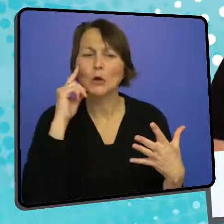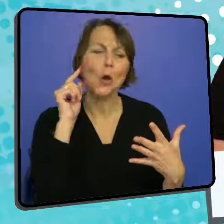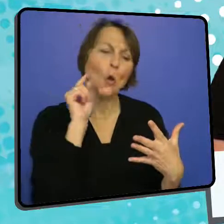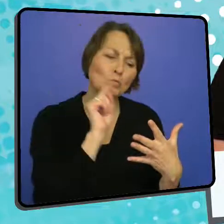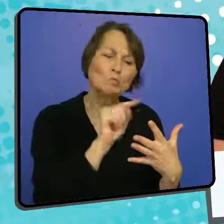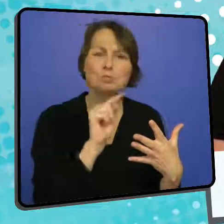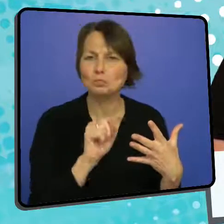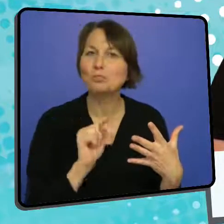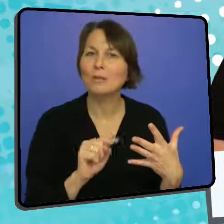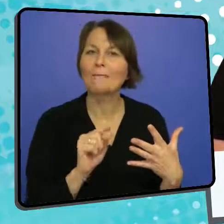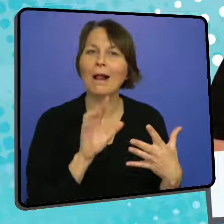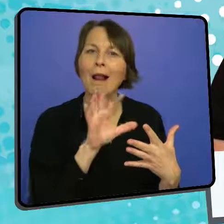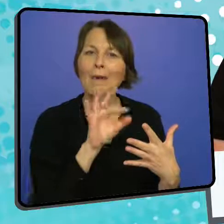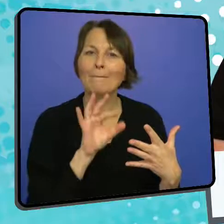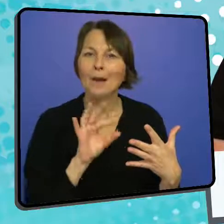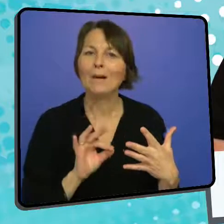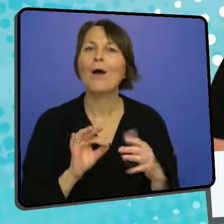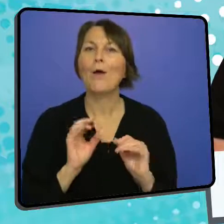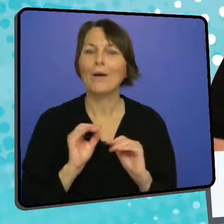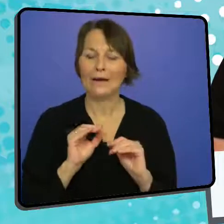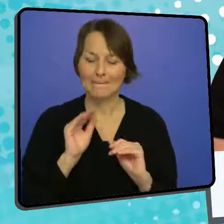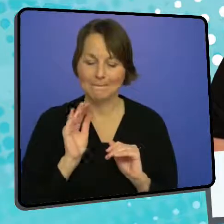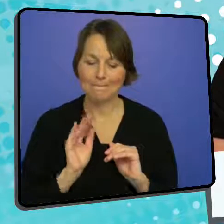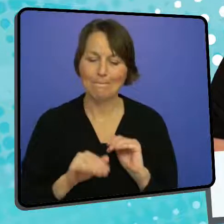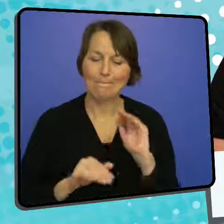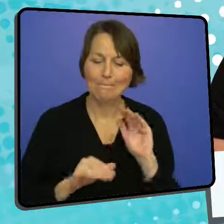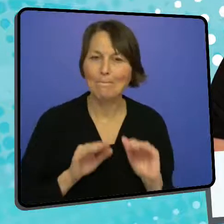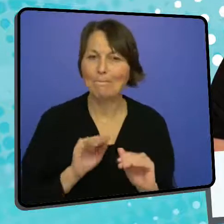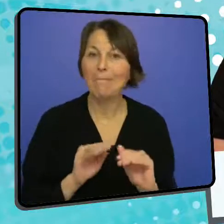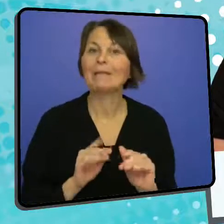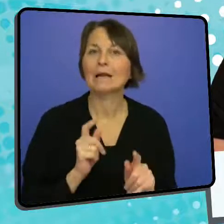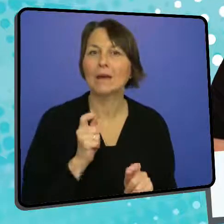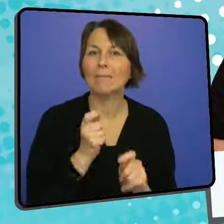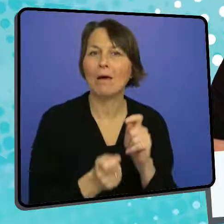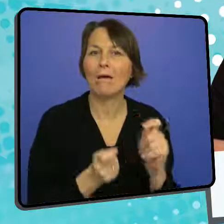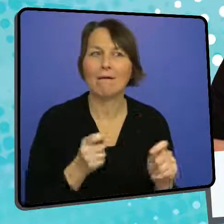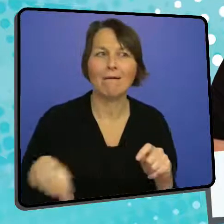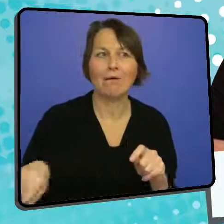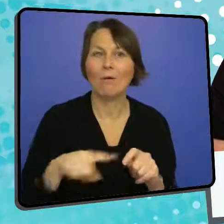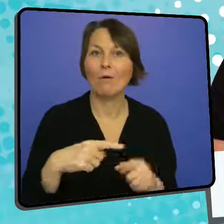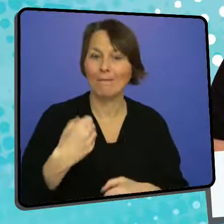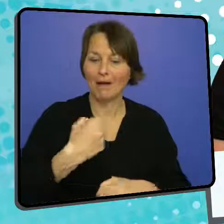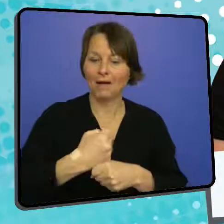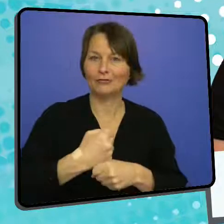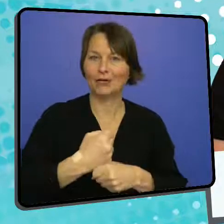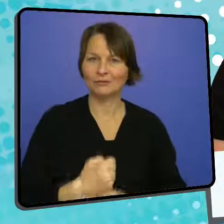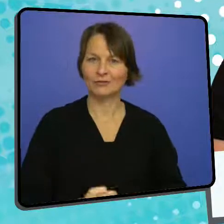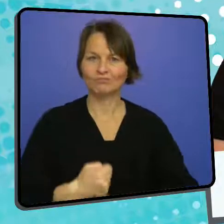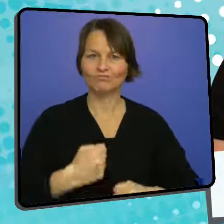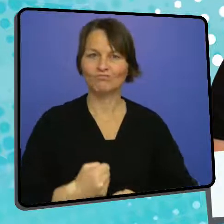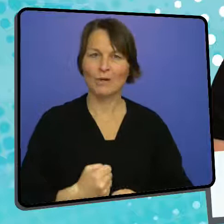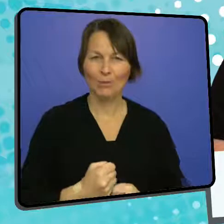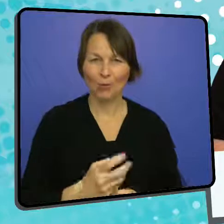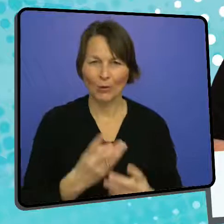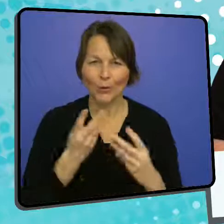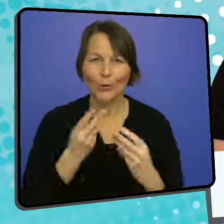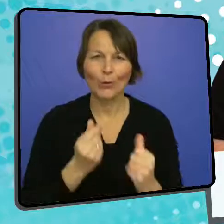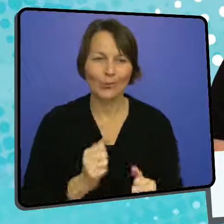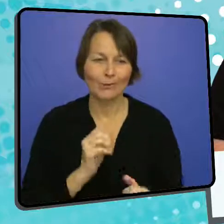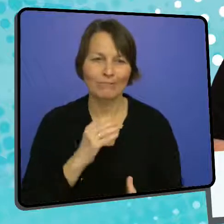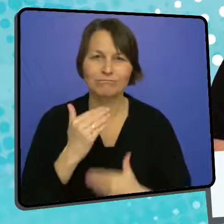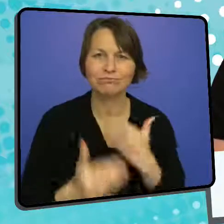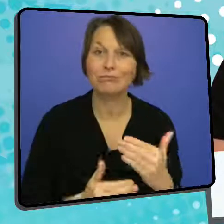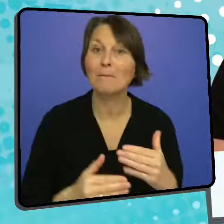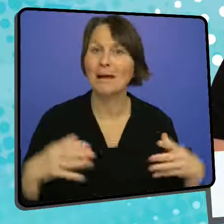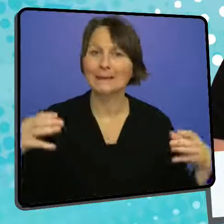take little steps towards starting applying all of these things and make my job and my team's job more efficient and all of that stuff. So